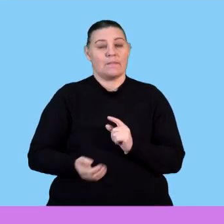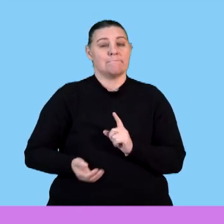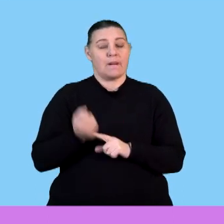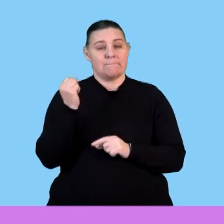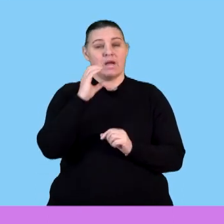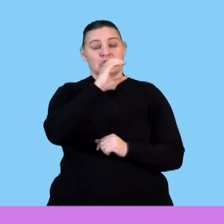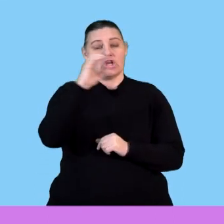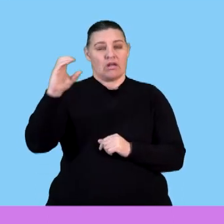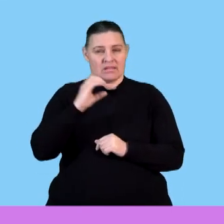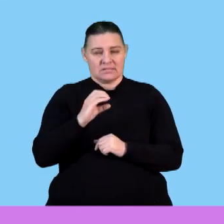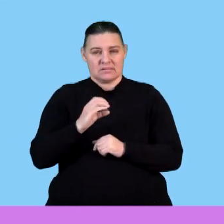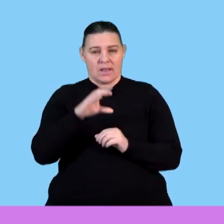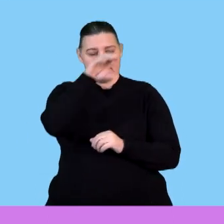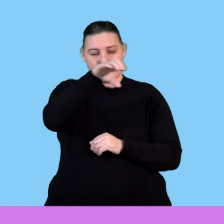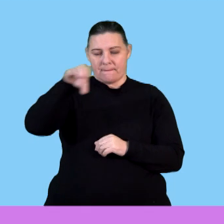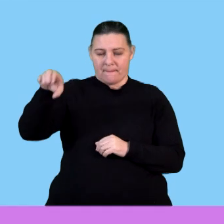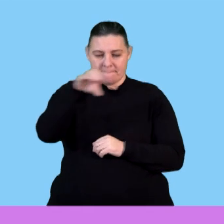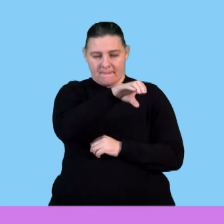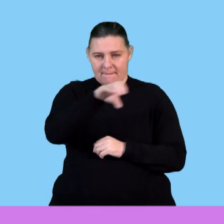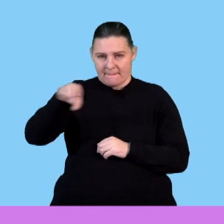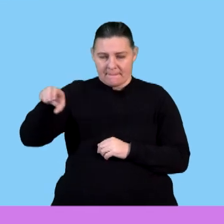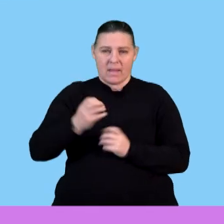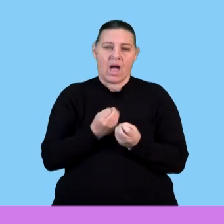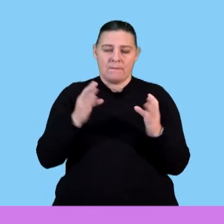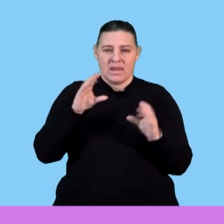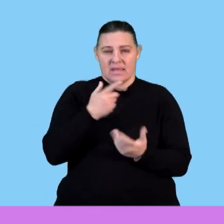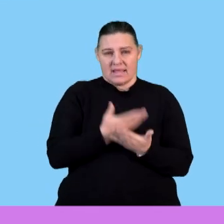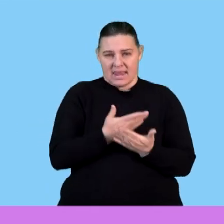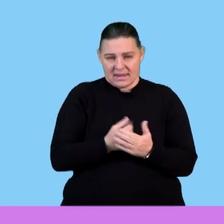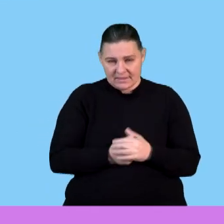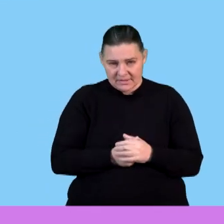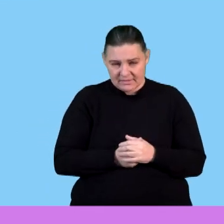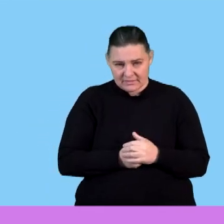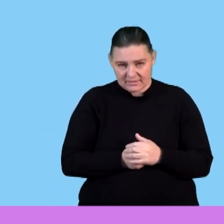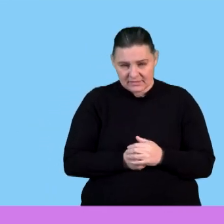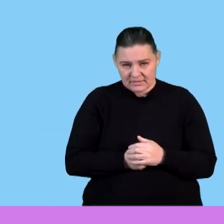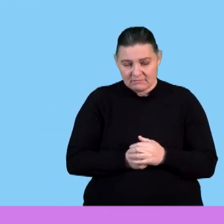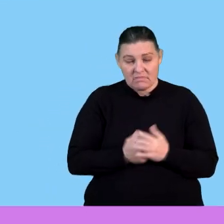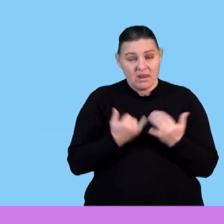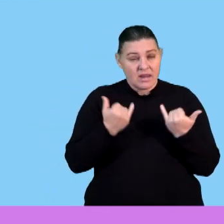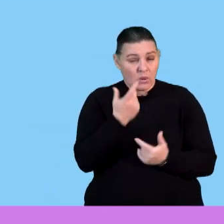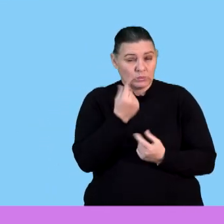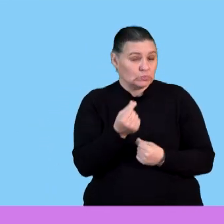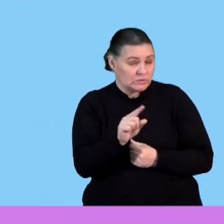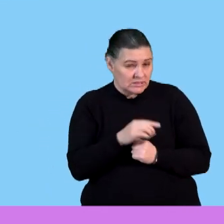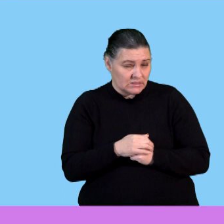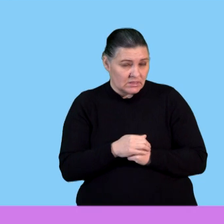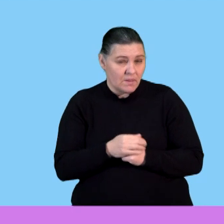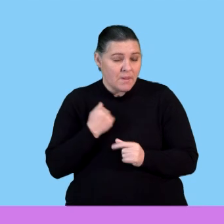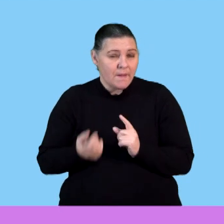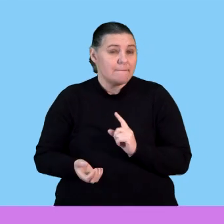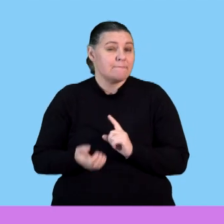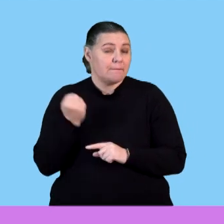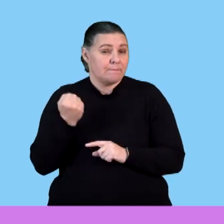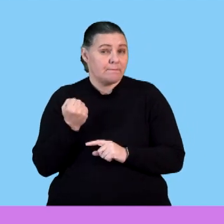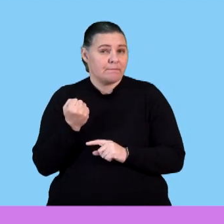circles. So if I said the line is 30 and each circle measures 5, 30 divided by